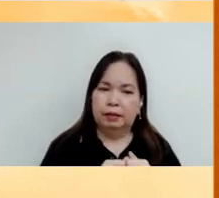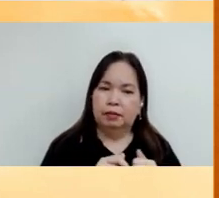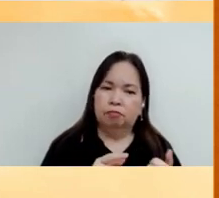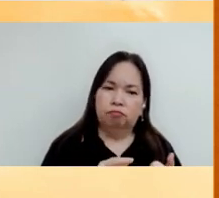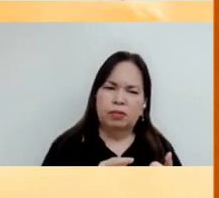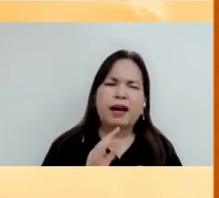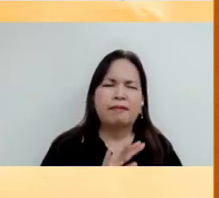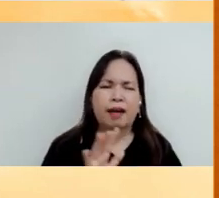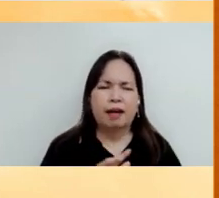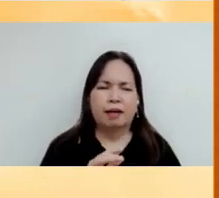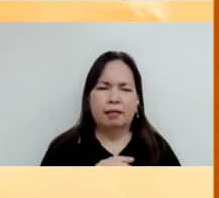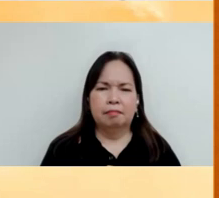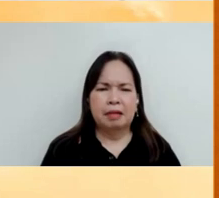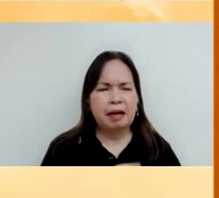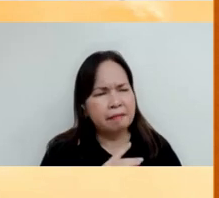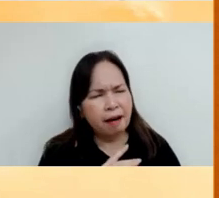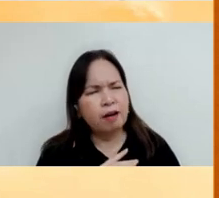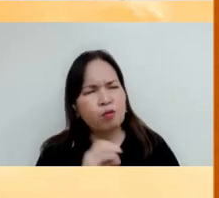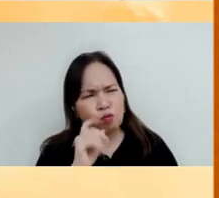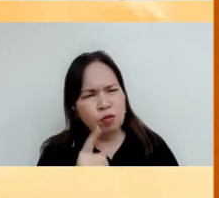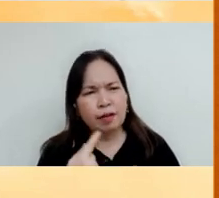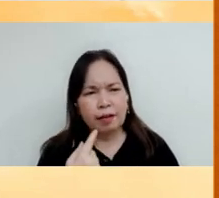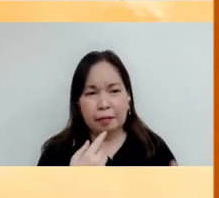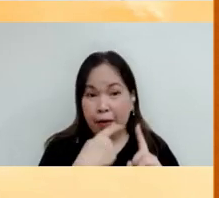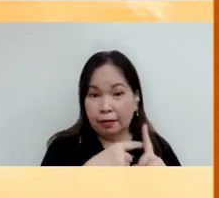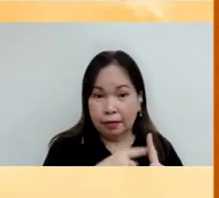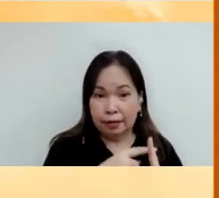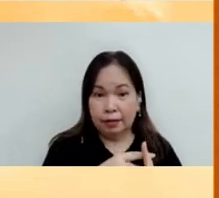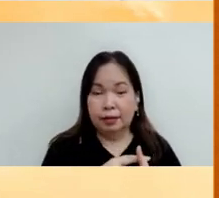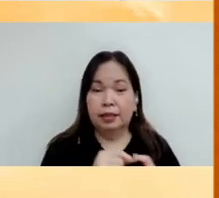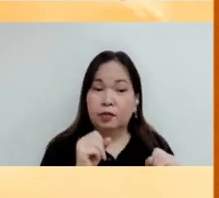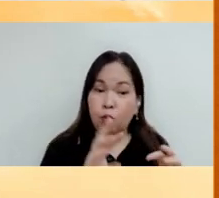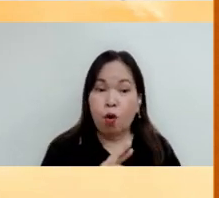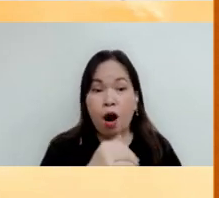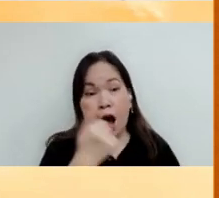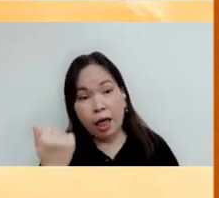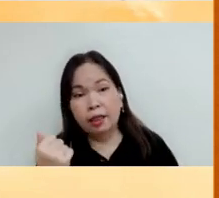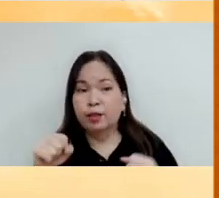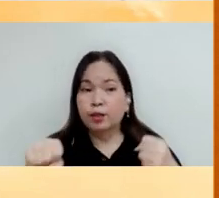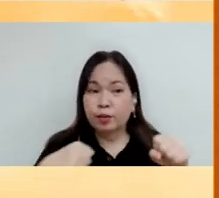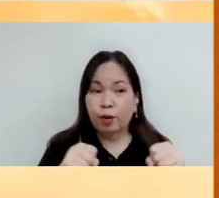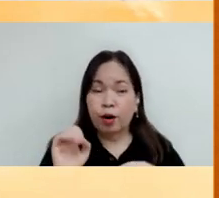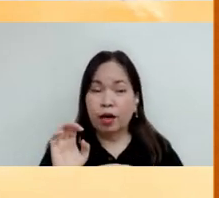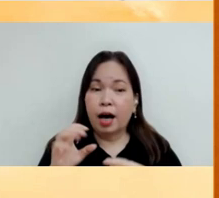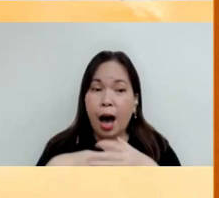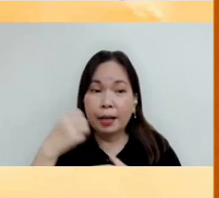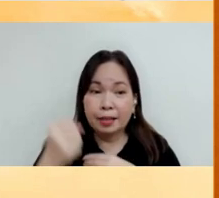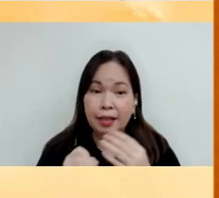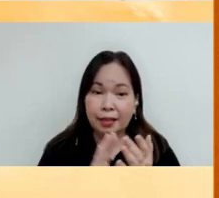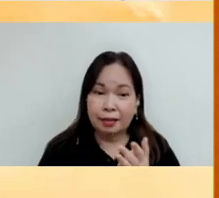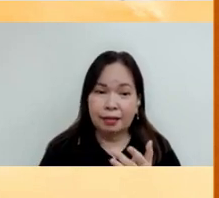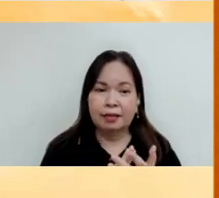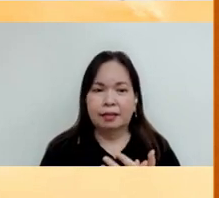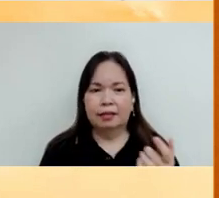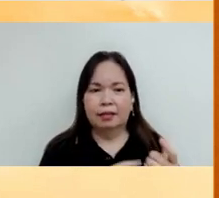necessarily have to be academic achievement, but it could also be extracurricular activities. And then learning emotion regulation skills.